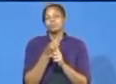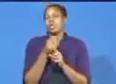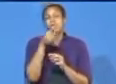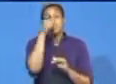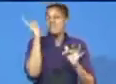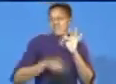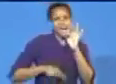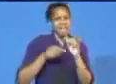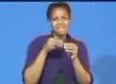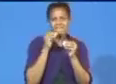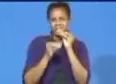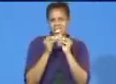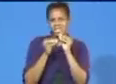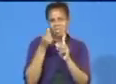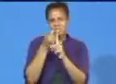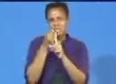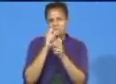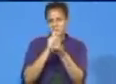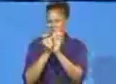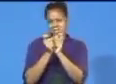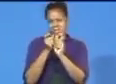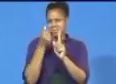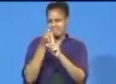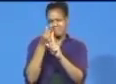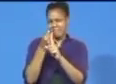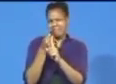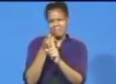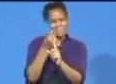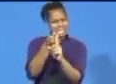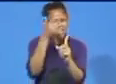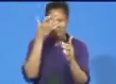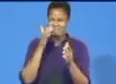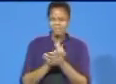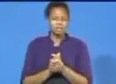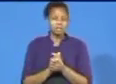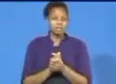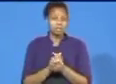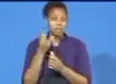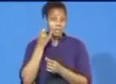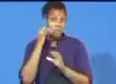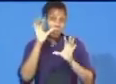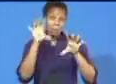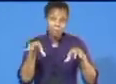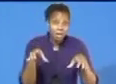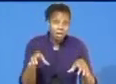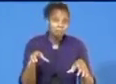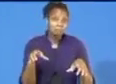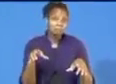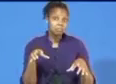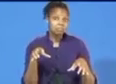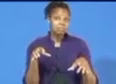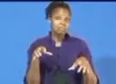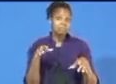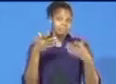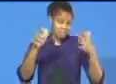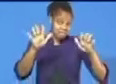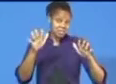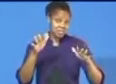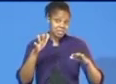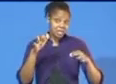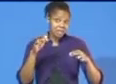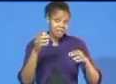You can't fix it all by yourself. If you could have, you would